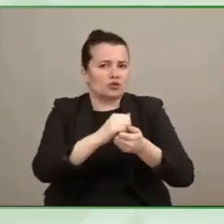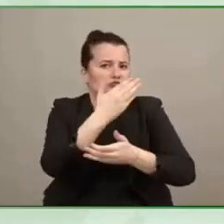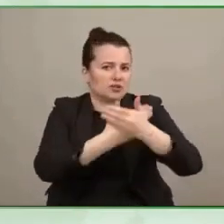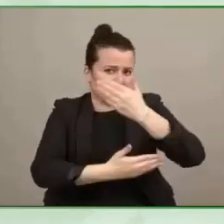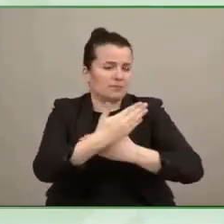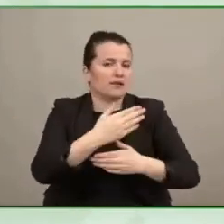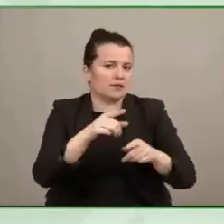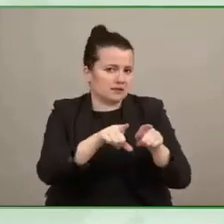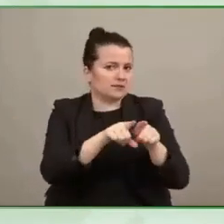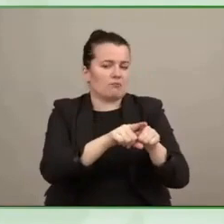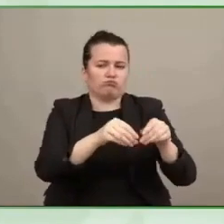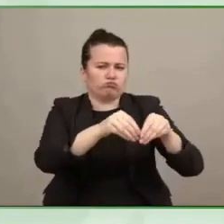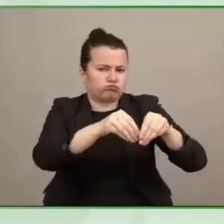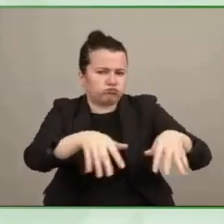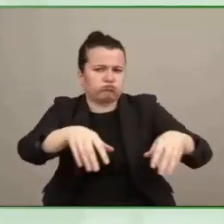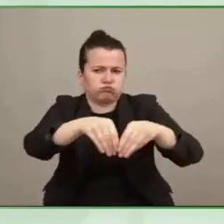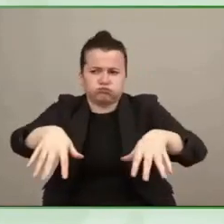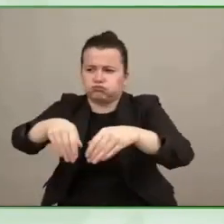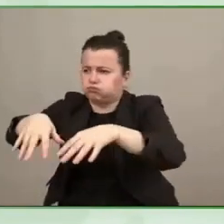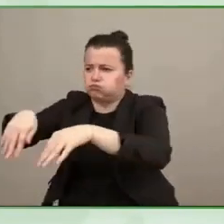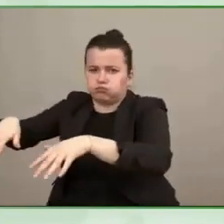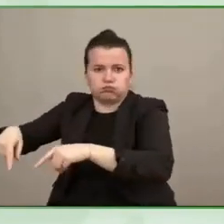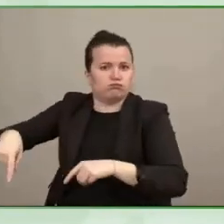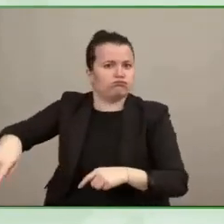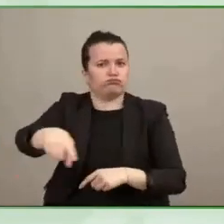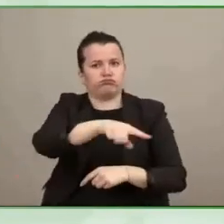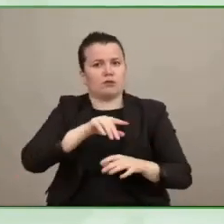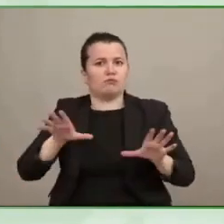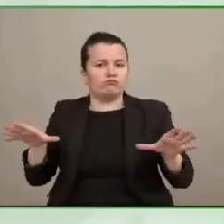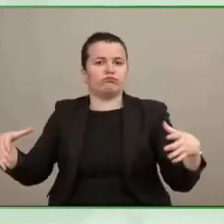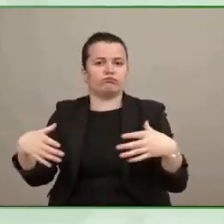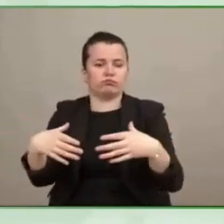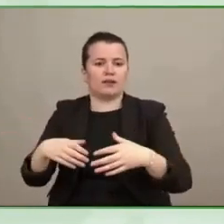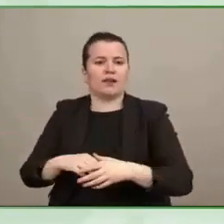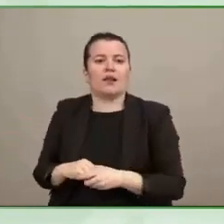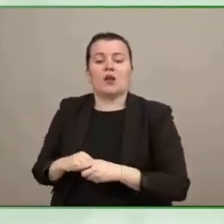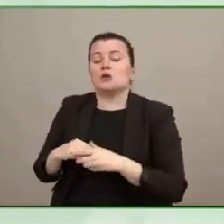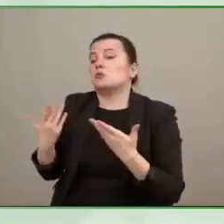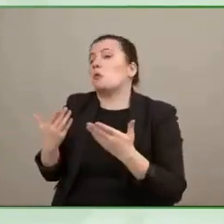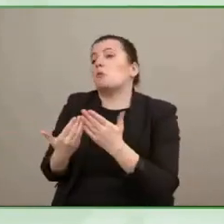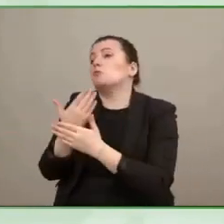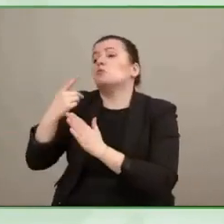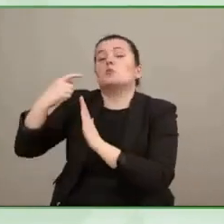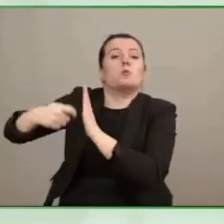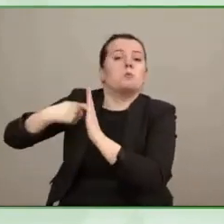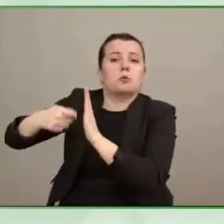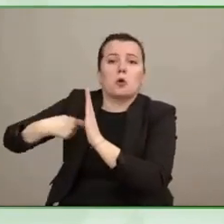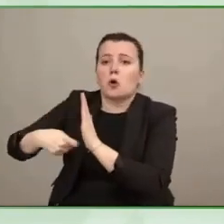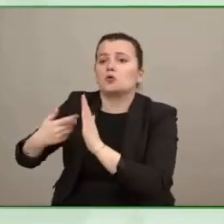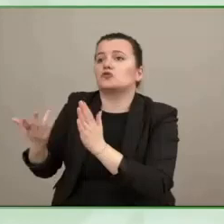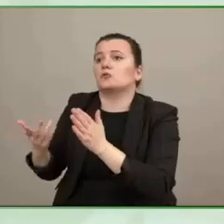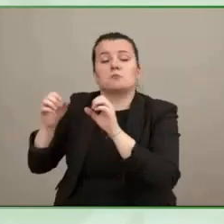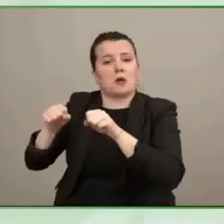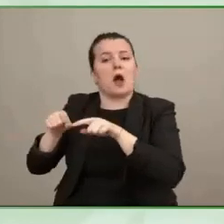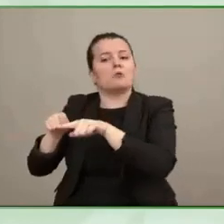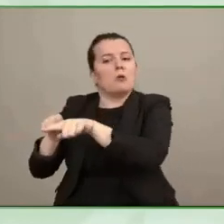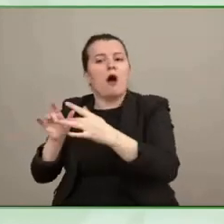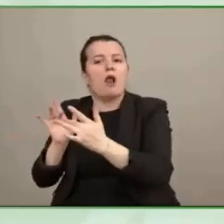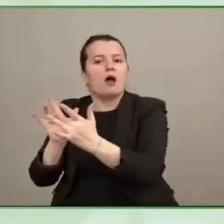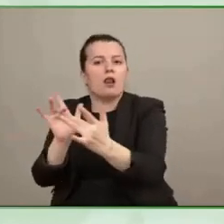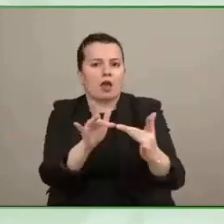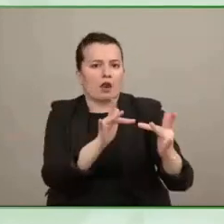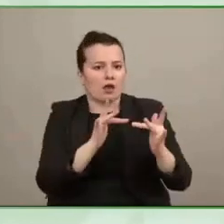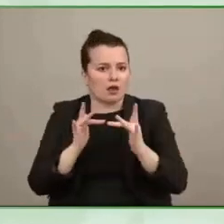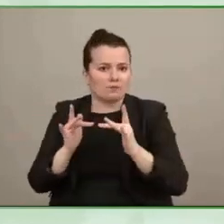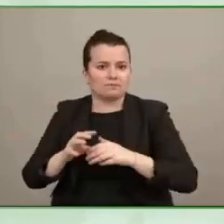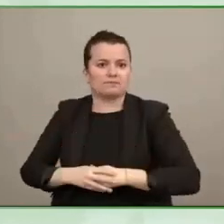the project, then, and the project will be in the, yes, the network will be in, but our network, yes, we can network for